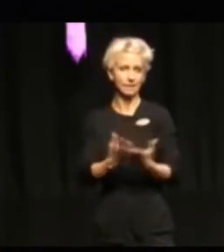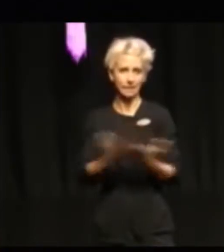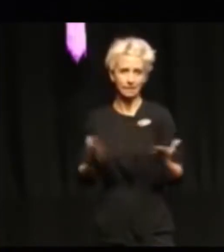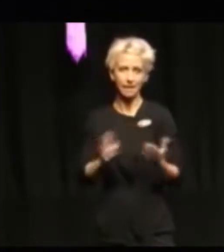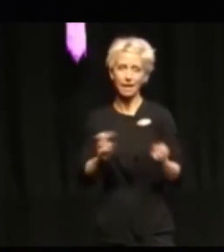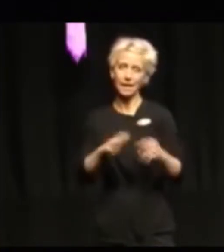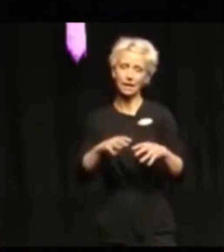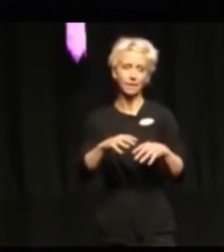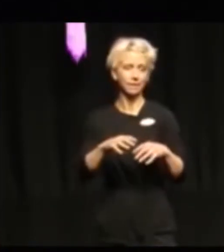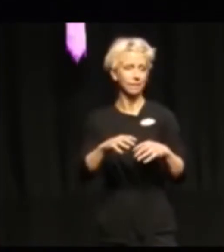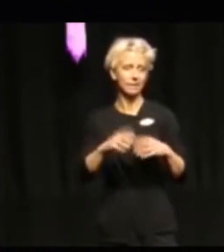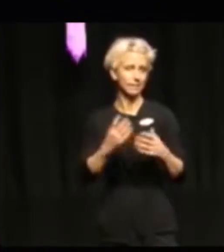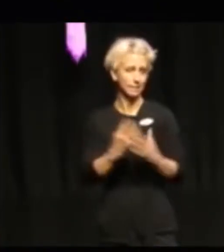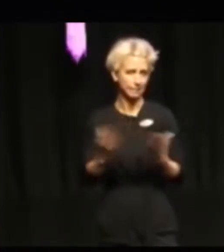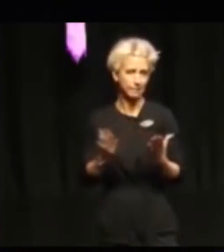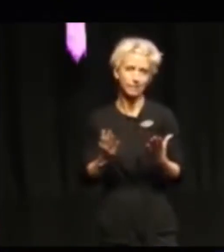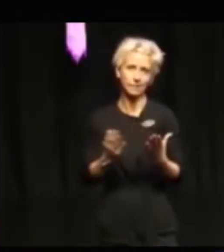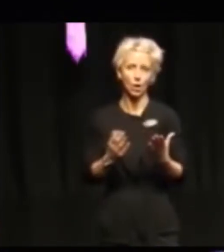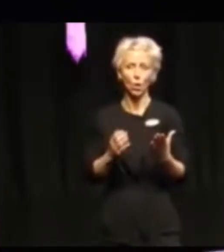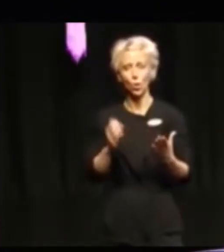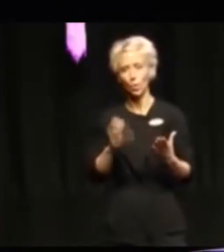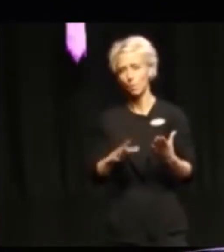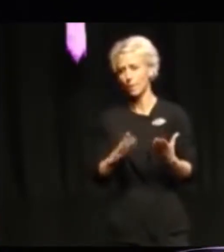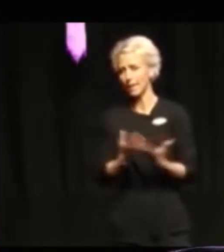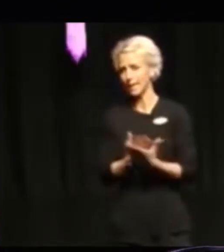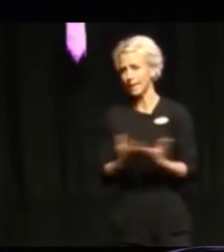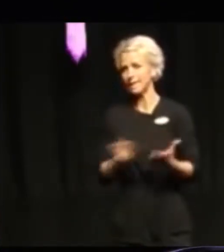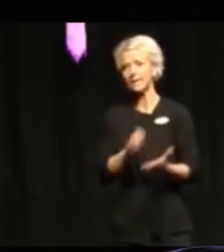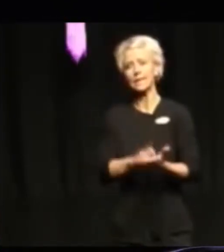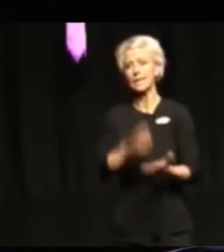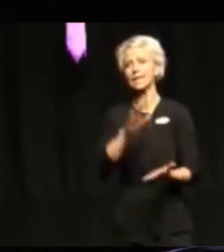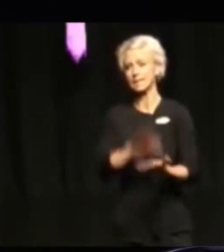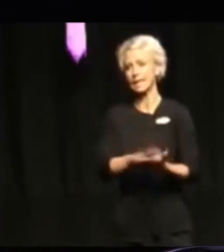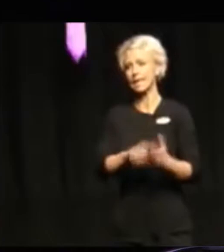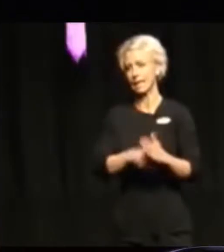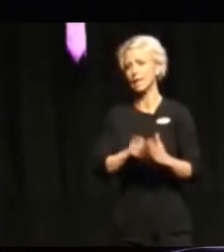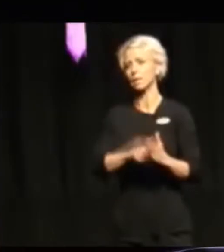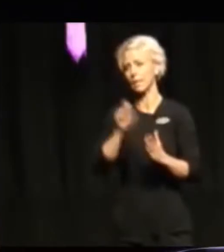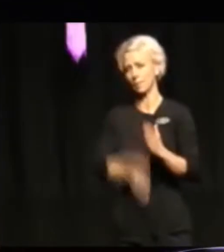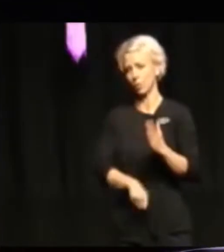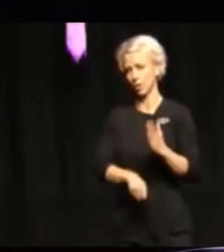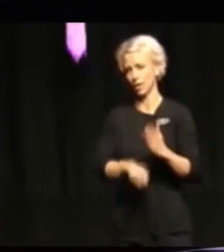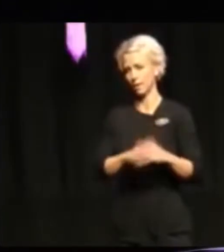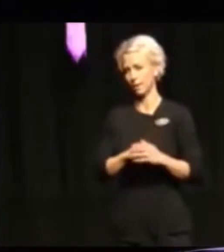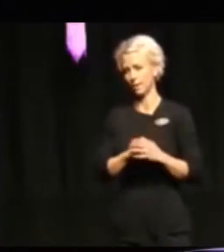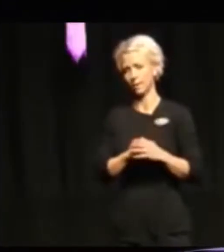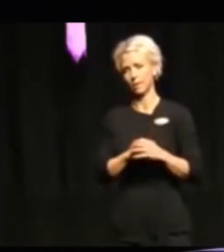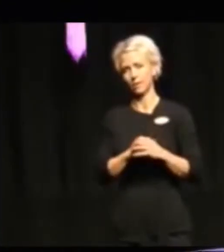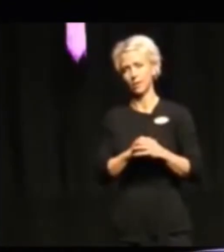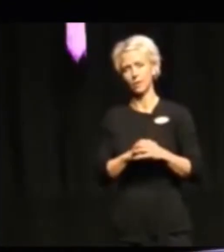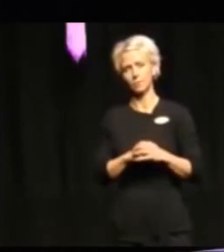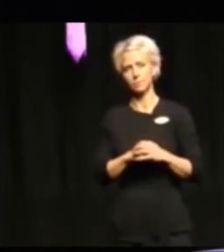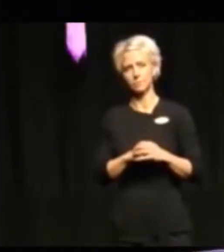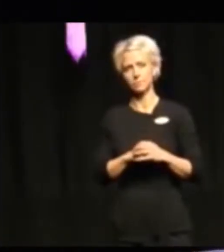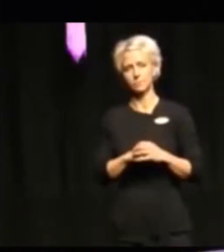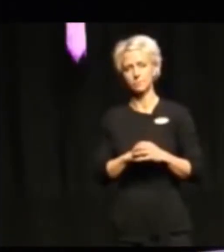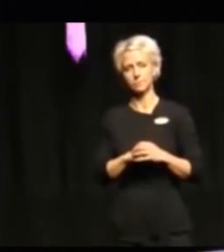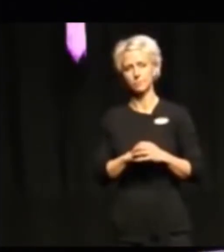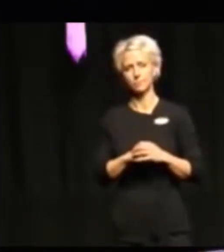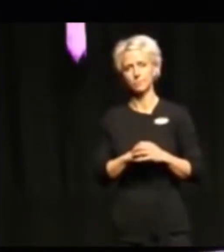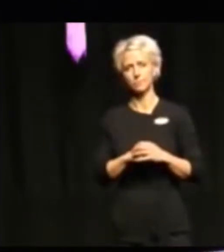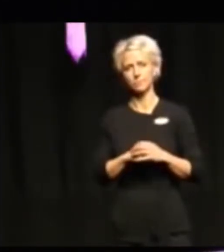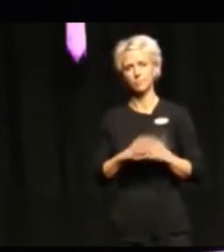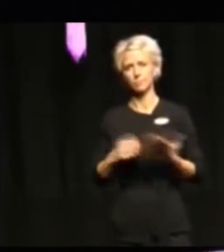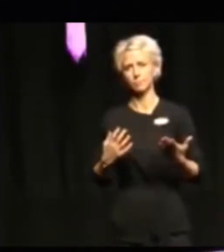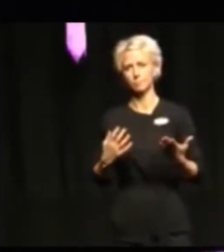residents, which is often where the tension lies most, is not non-citizens who are legally present, but